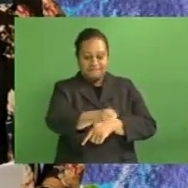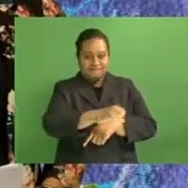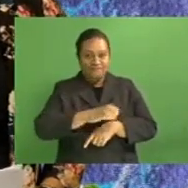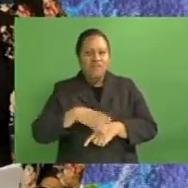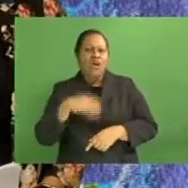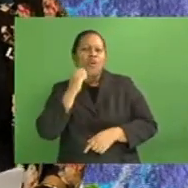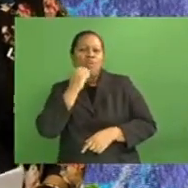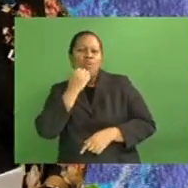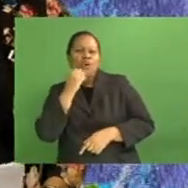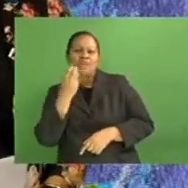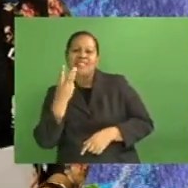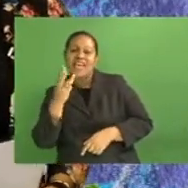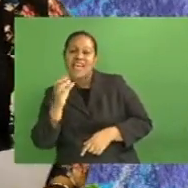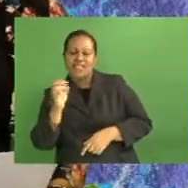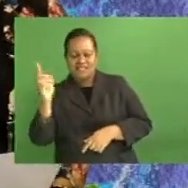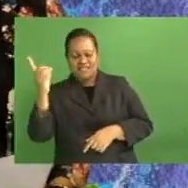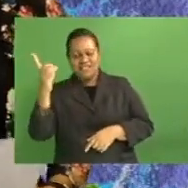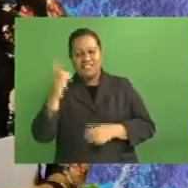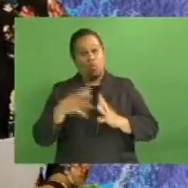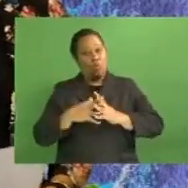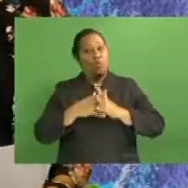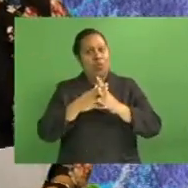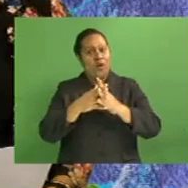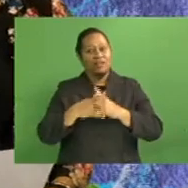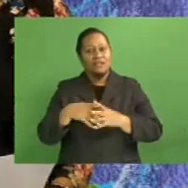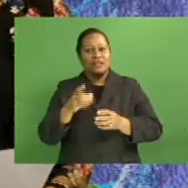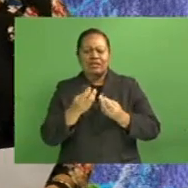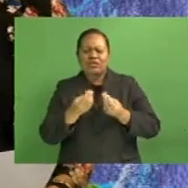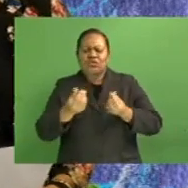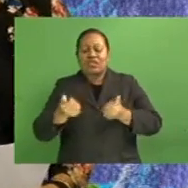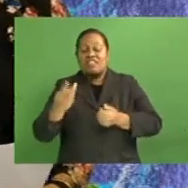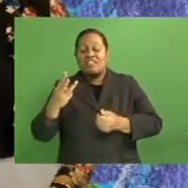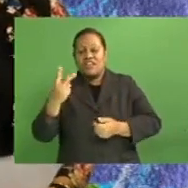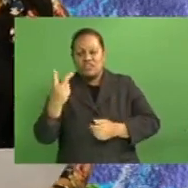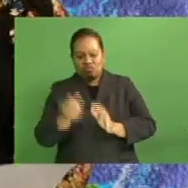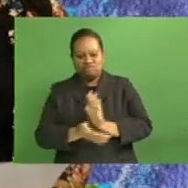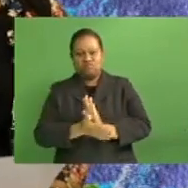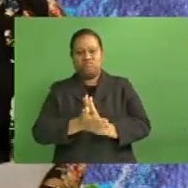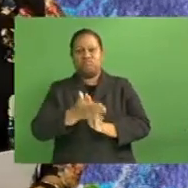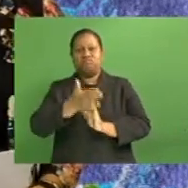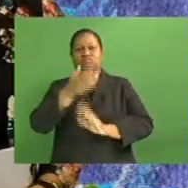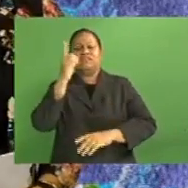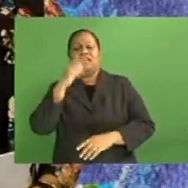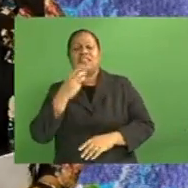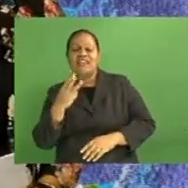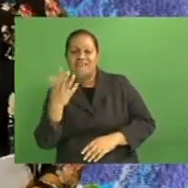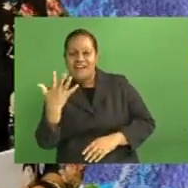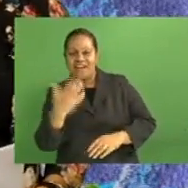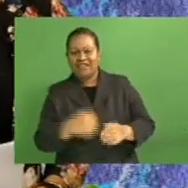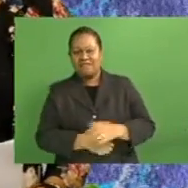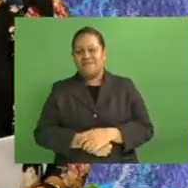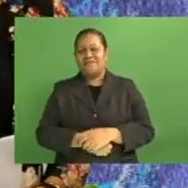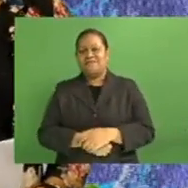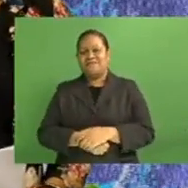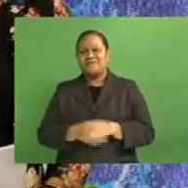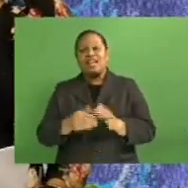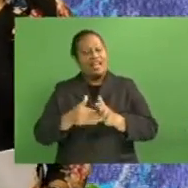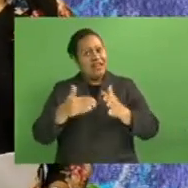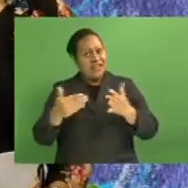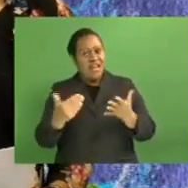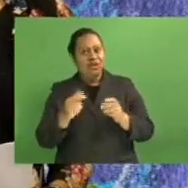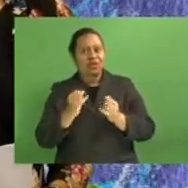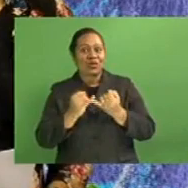warm in lower 30s. The west can rise up to 32 to 35 degrees. And looking further on